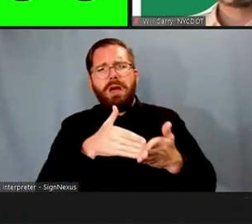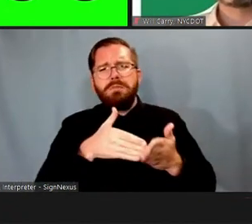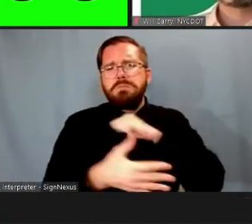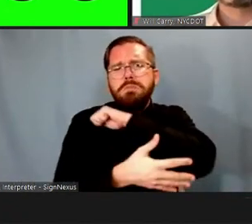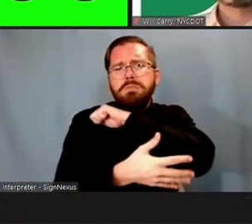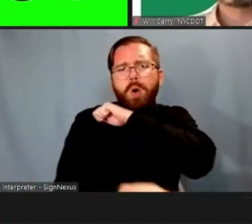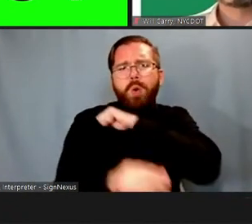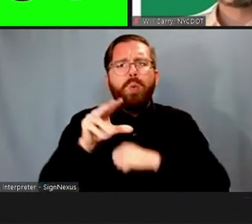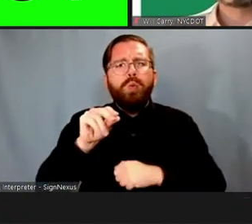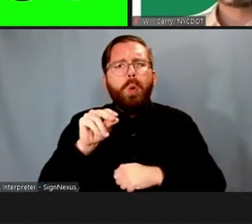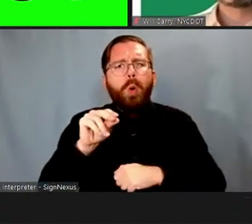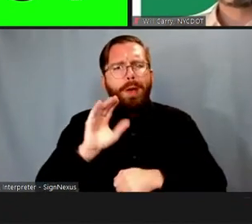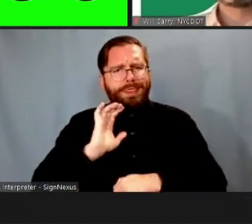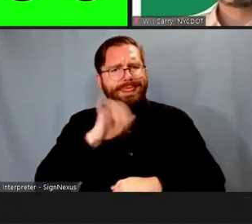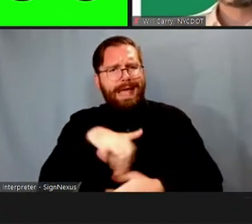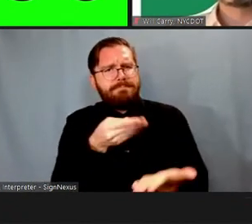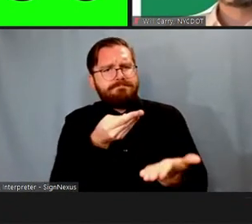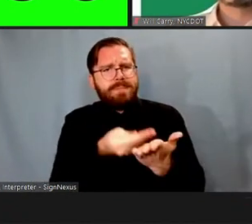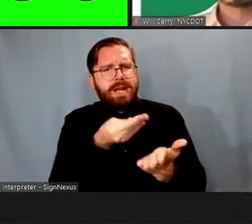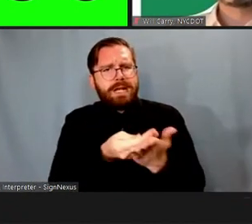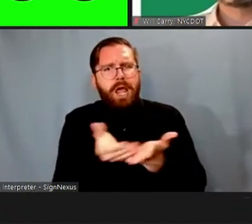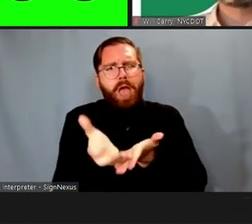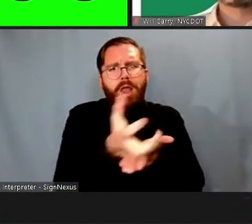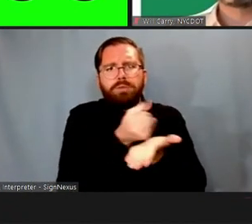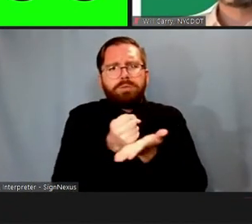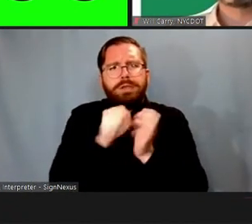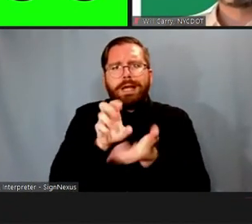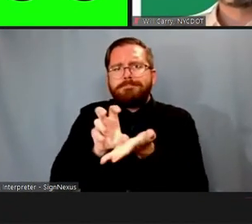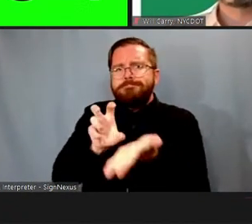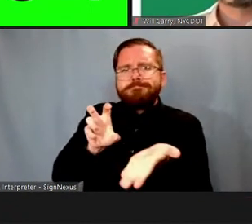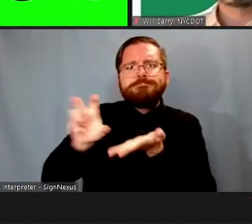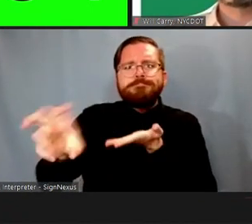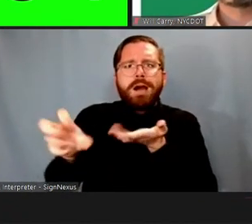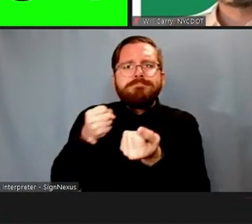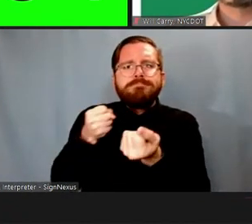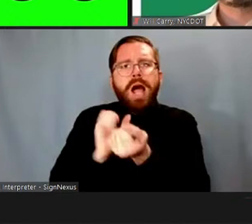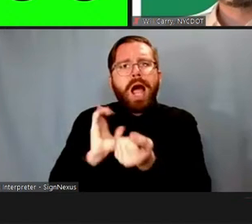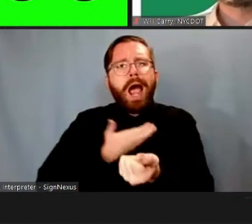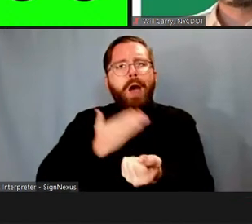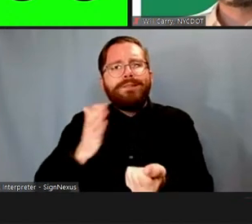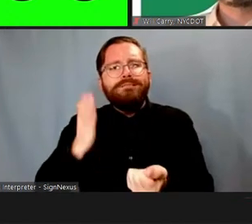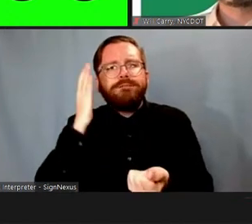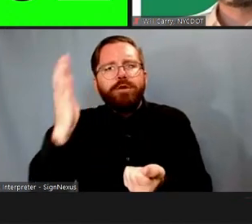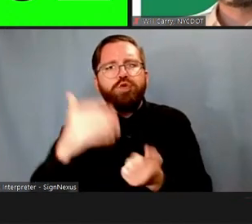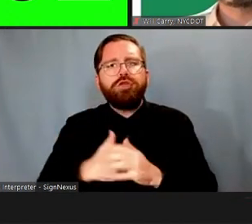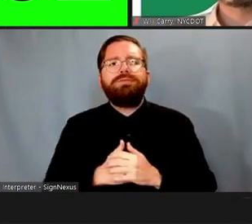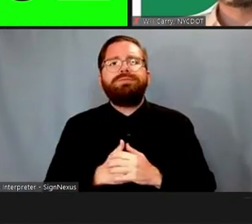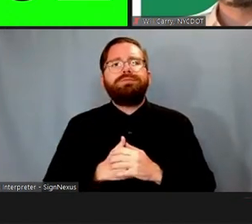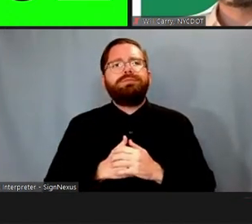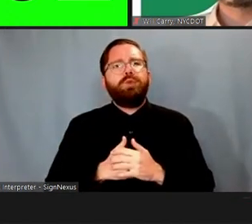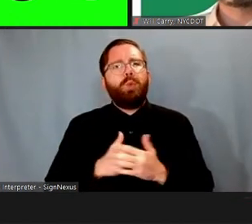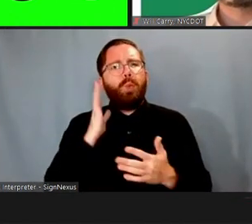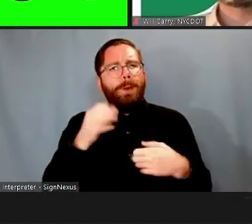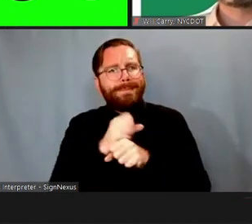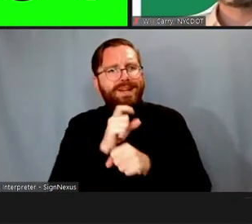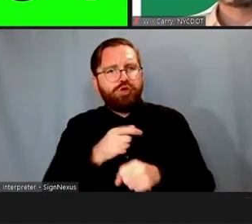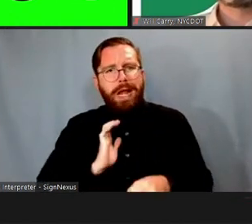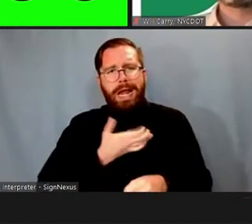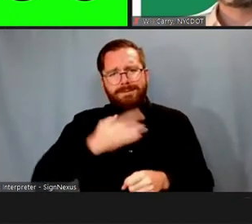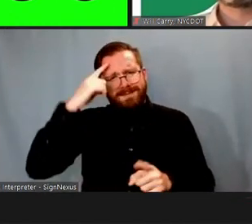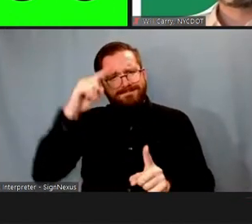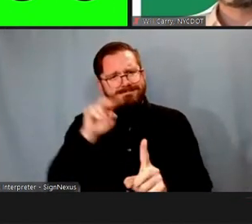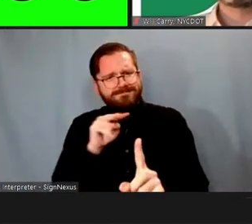will fund the future of our infrastructure it should serve as a stepping stone to a change in the way we fundamentally think about